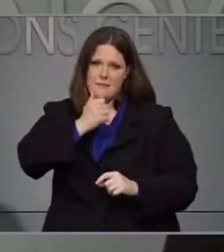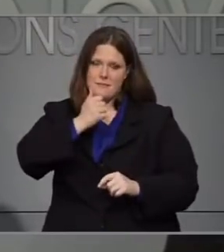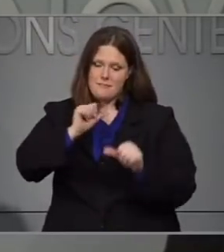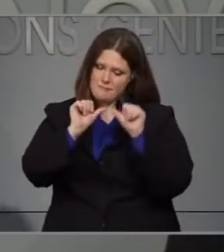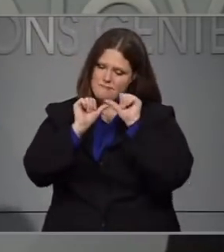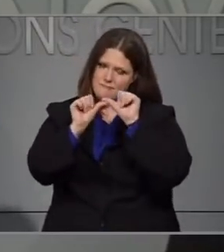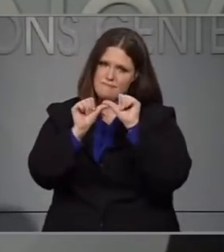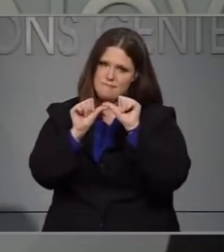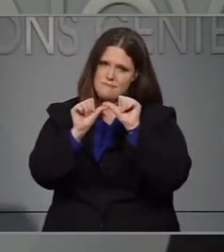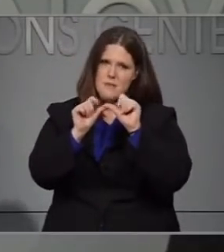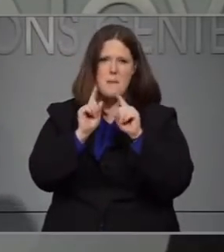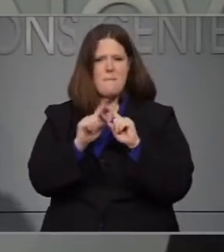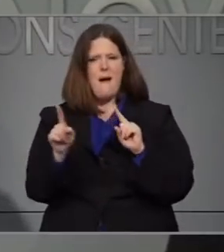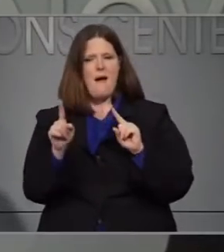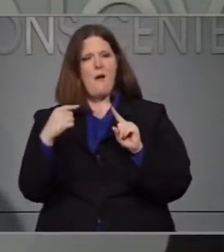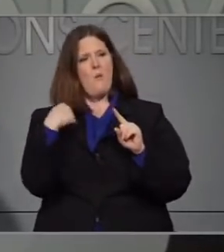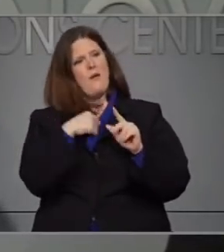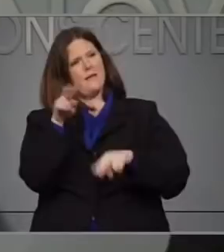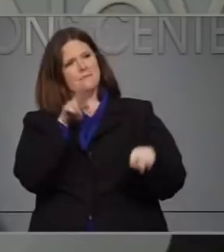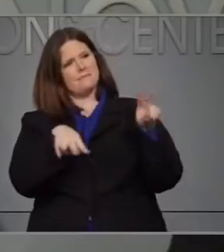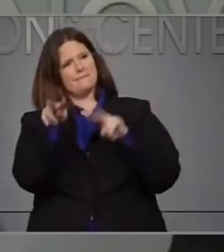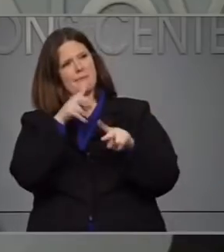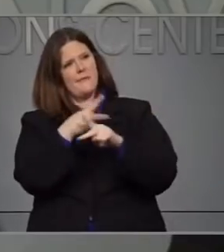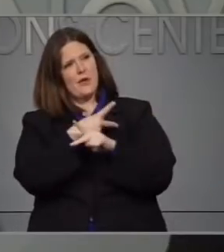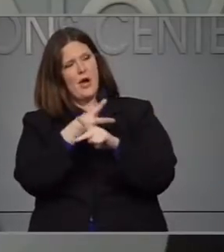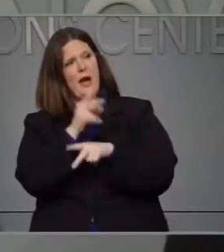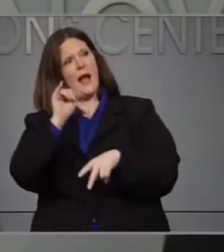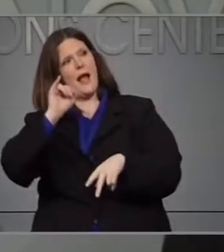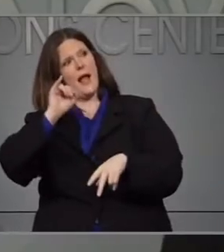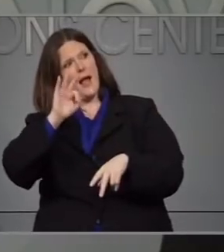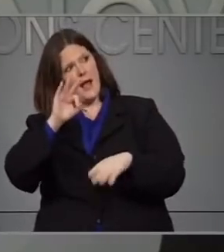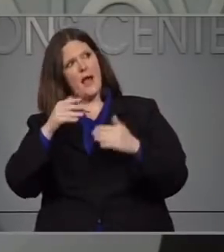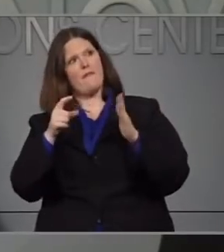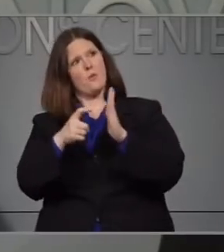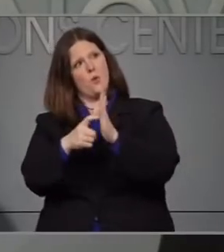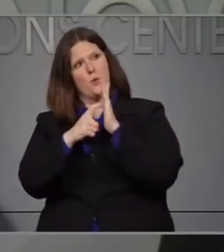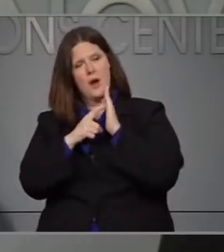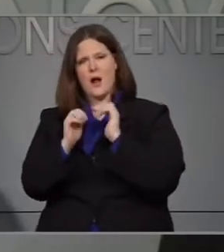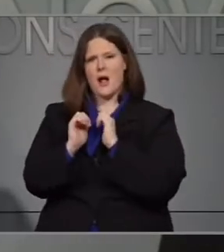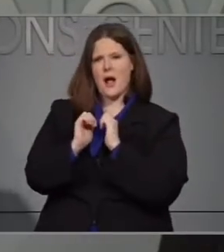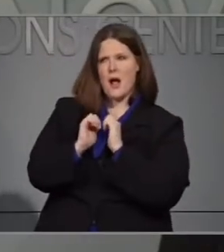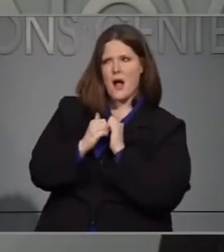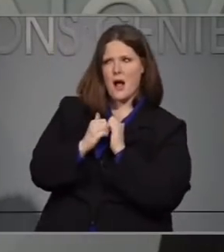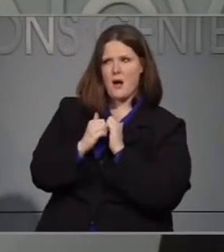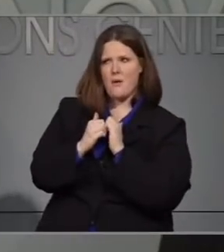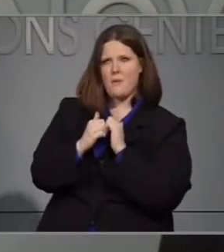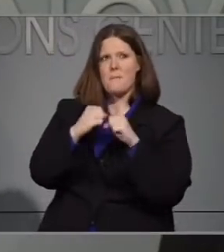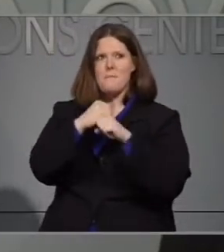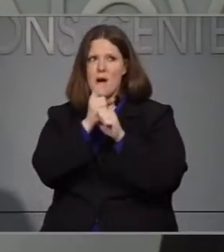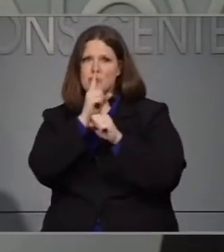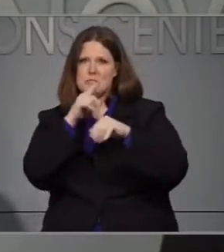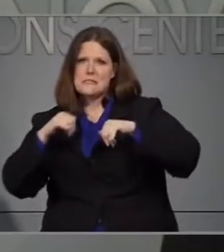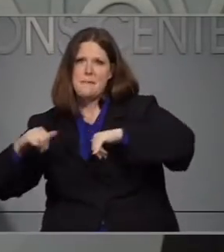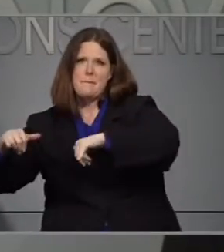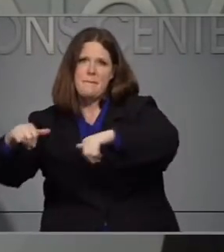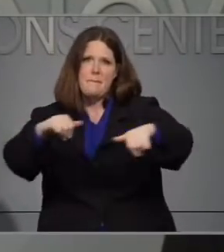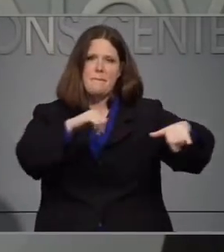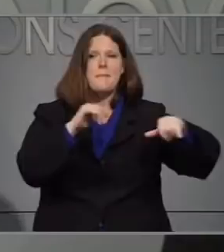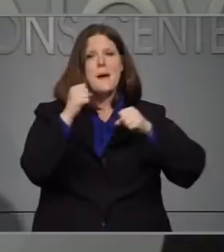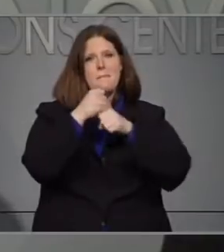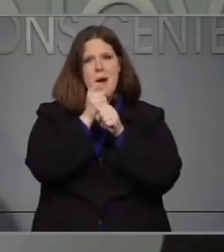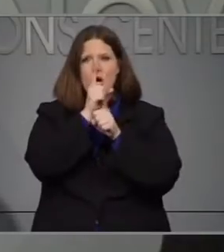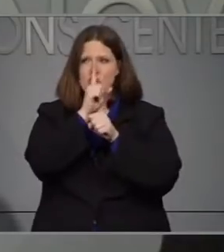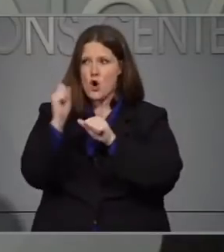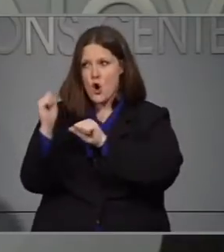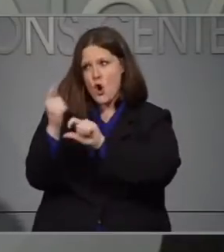lot of nuances in how would we think about that if we were going to go forward with the mandate. How would we do that in a way that is equitable, that folks have access to face